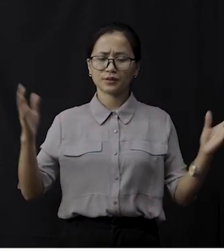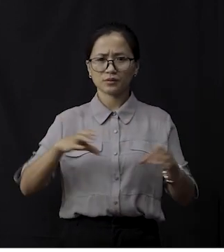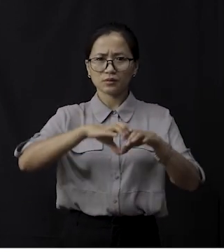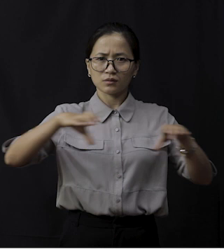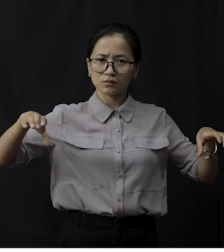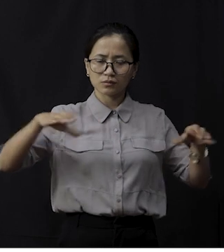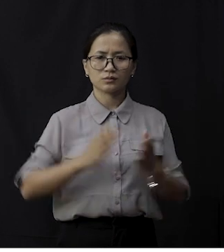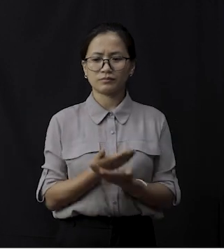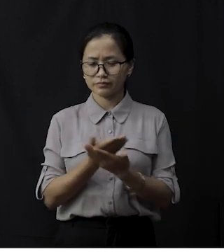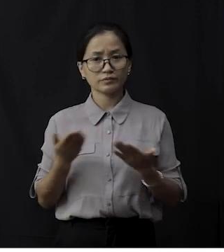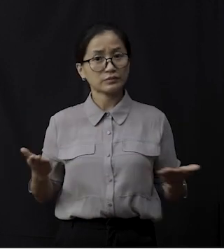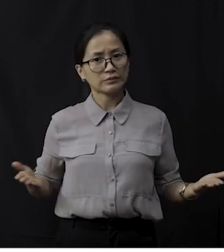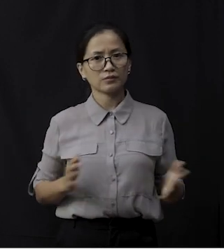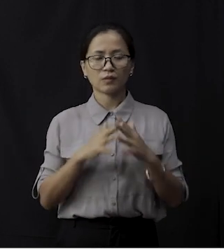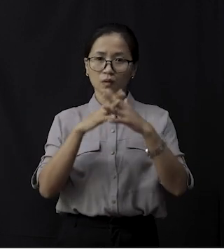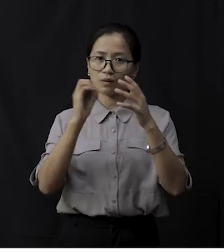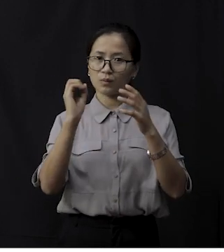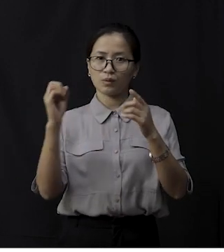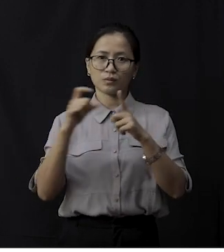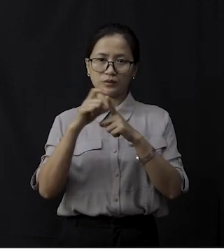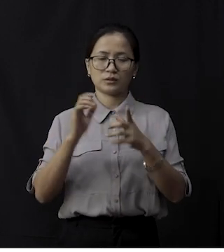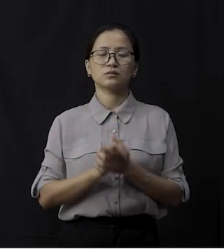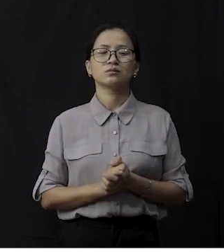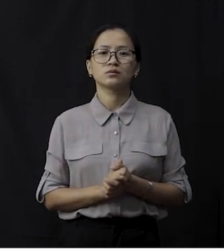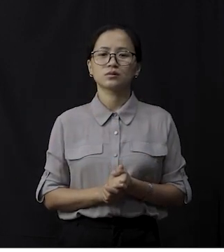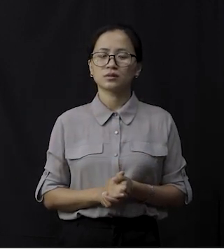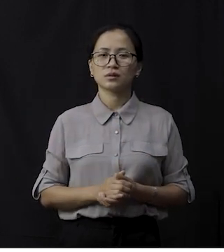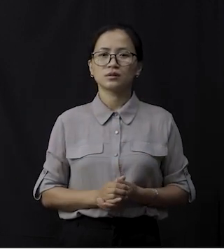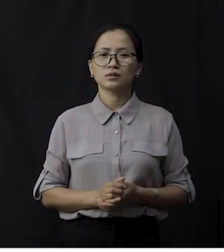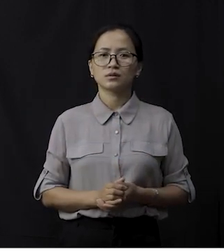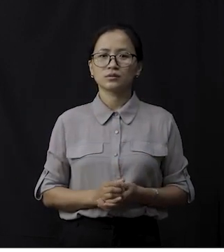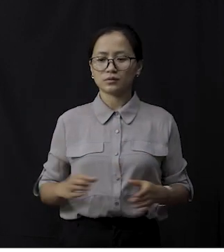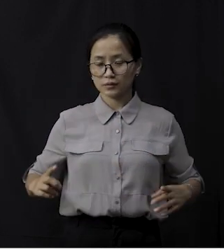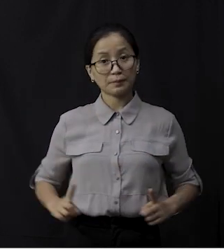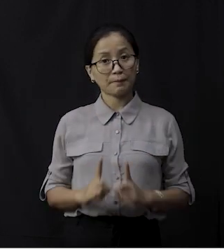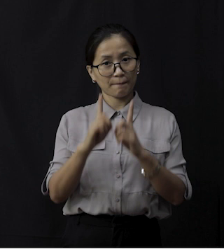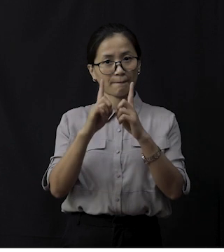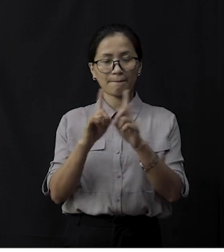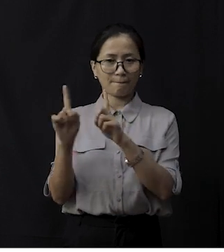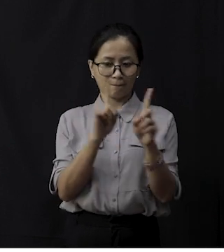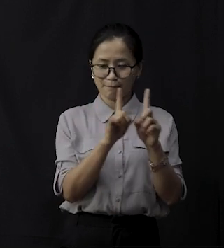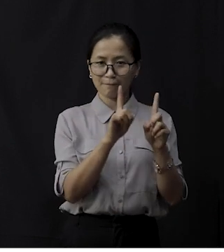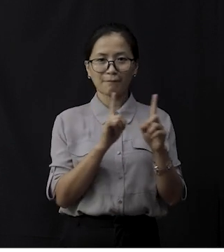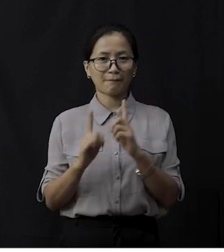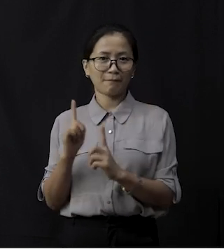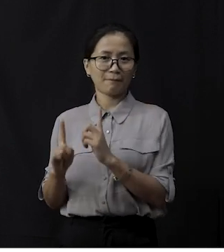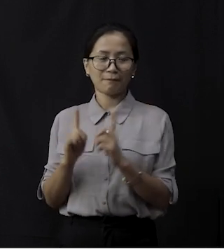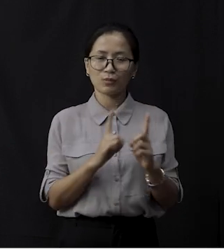products, right, made of wood. And what is this wood? This wood is just plants, dead